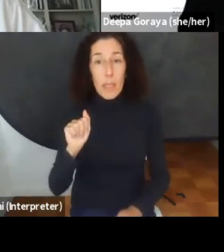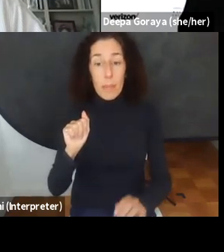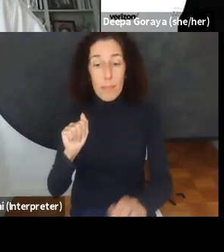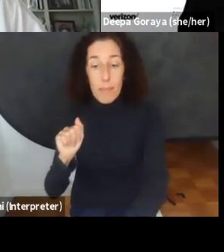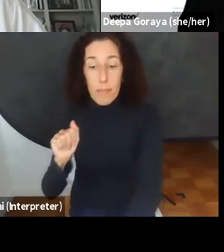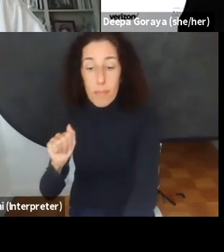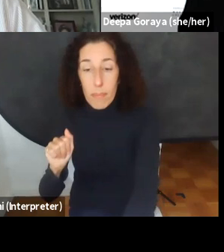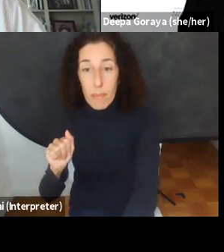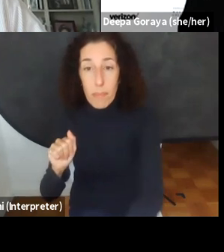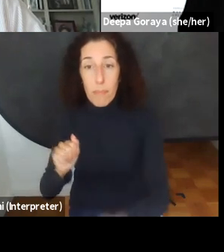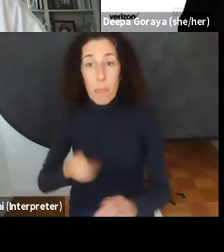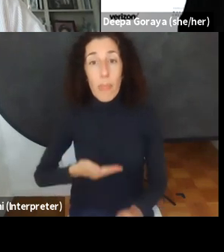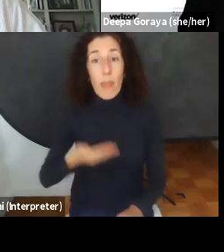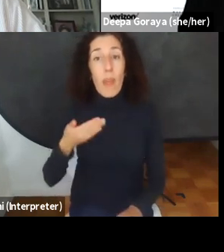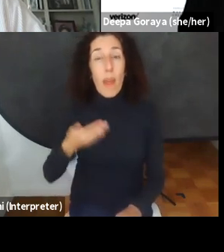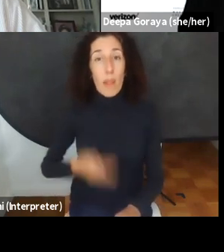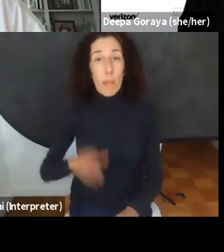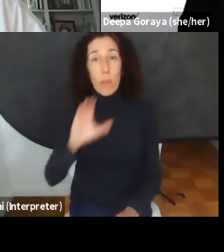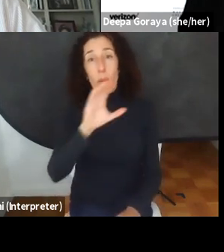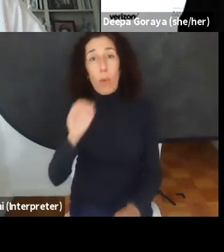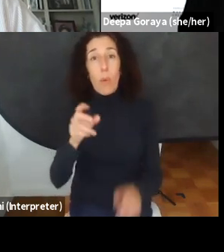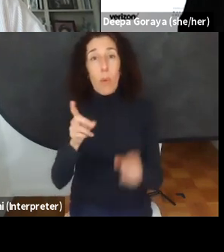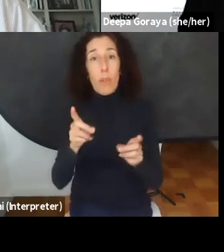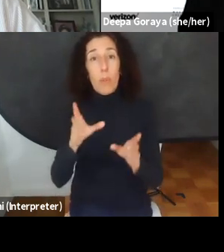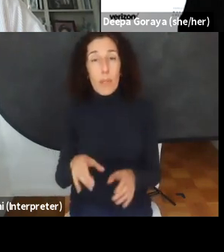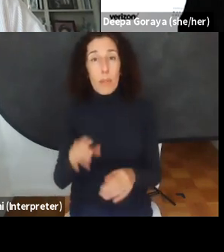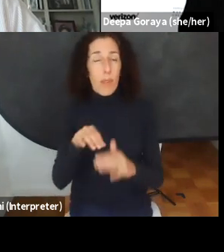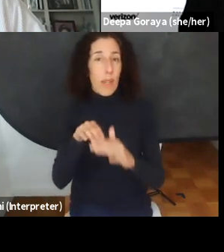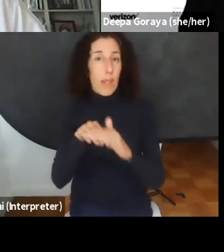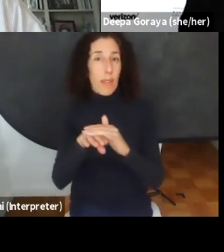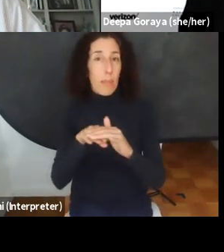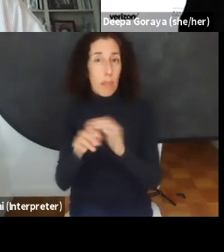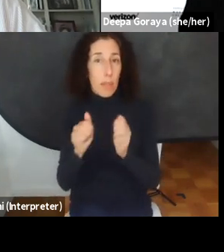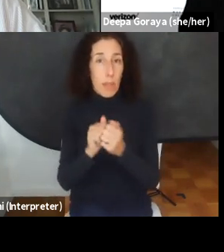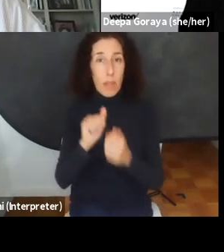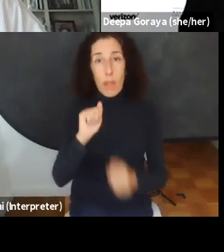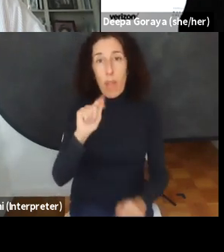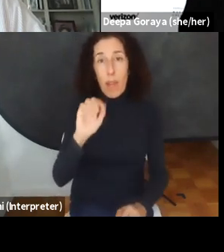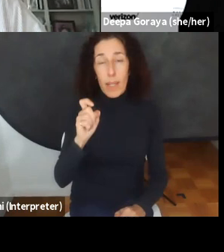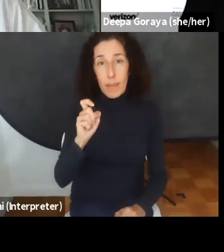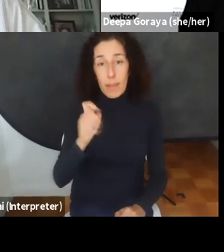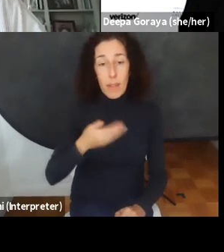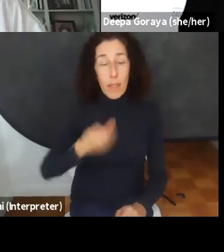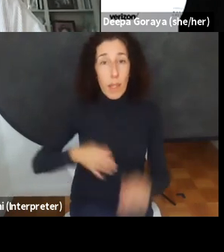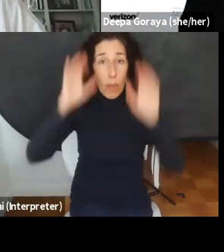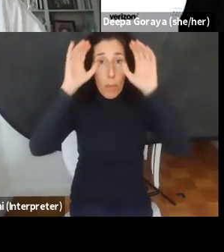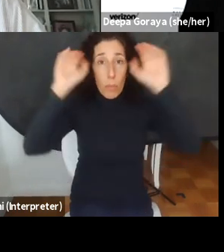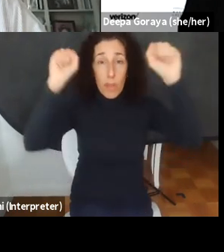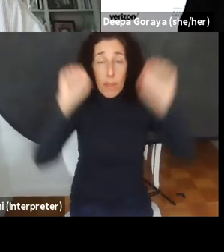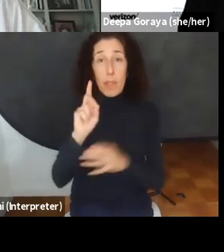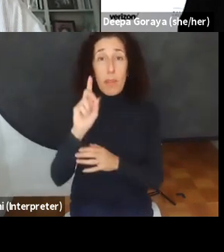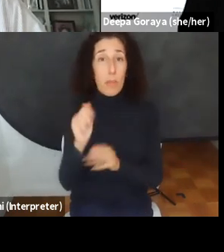I am Alex's co-director of accessibility. I am the president of the Disability Law